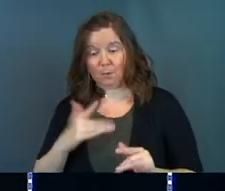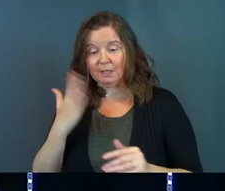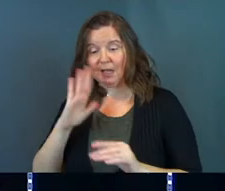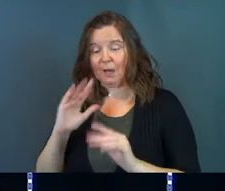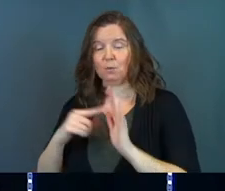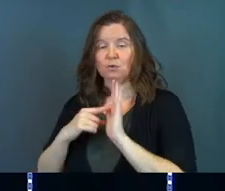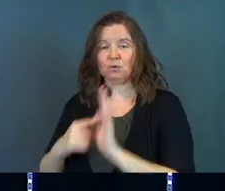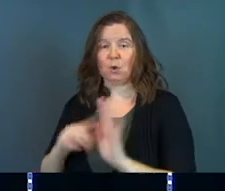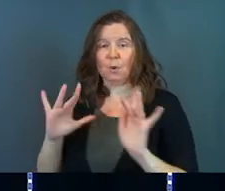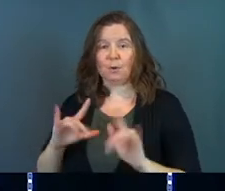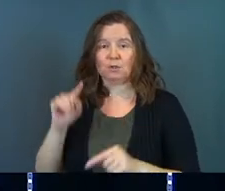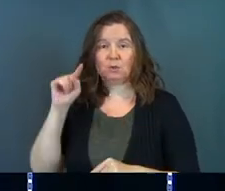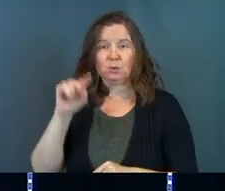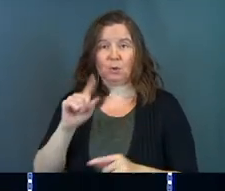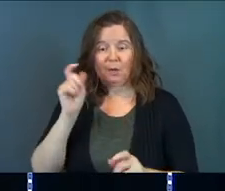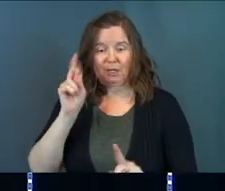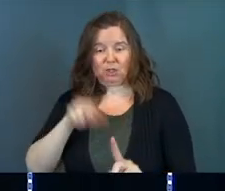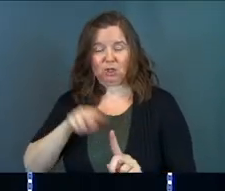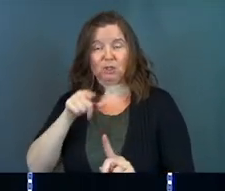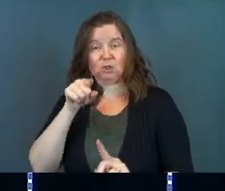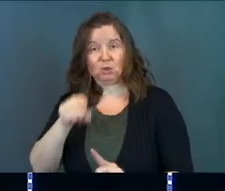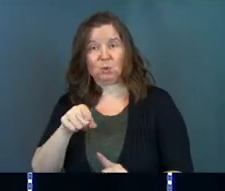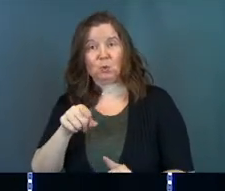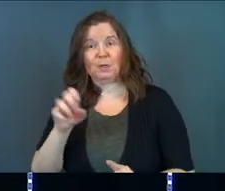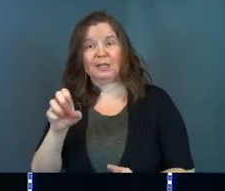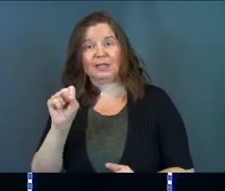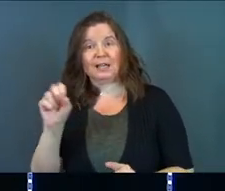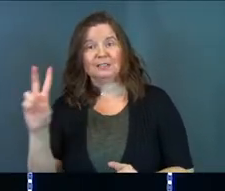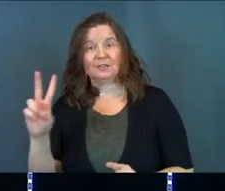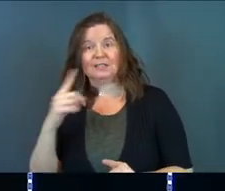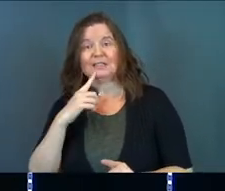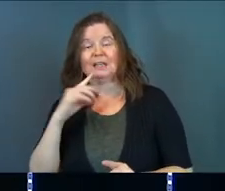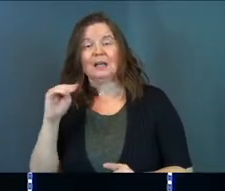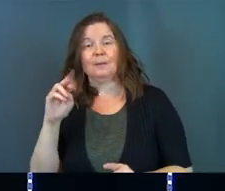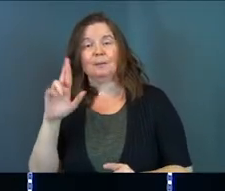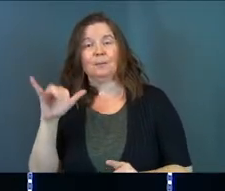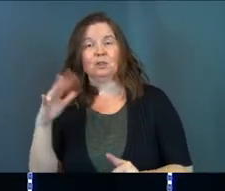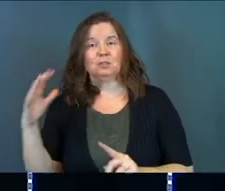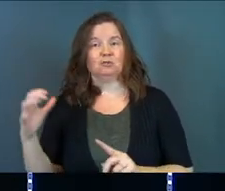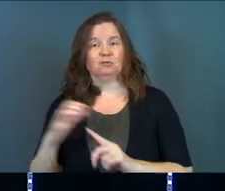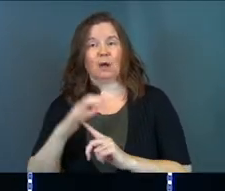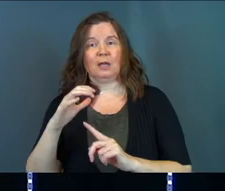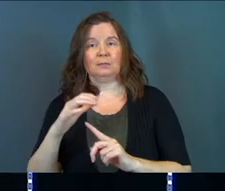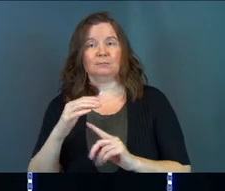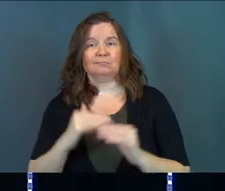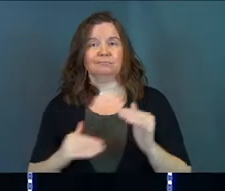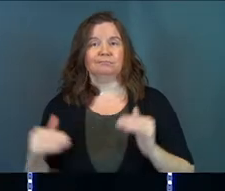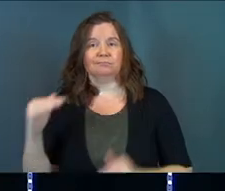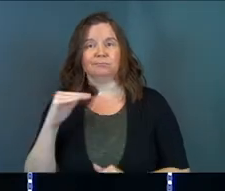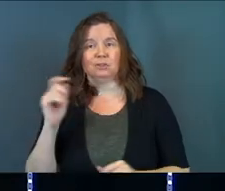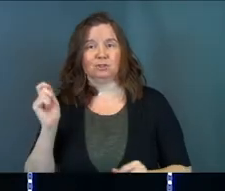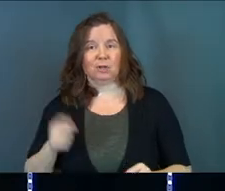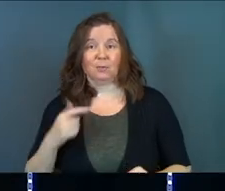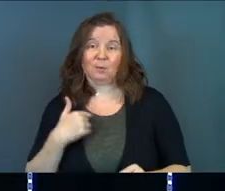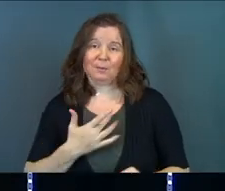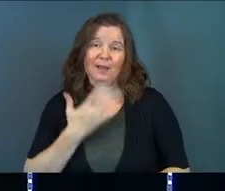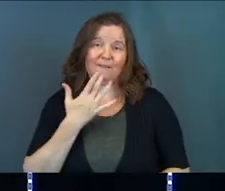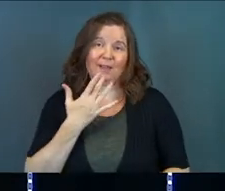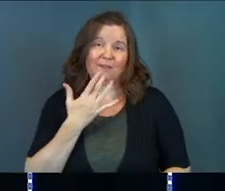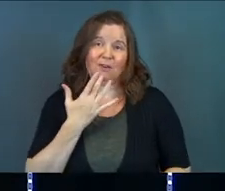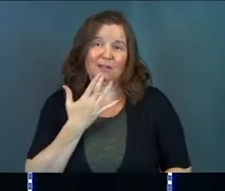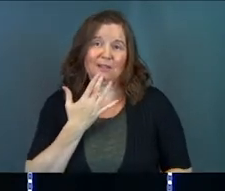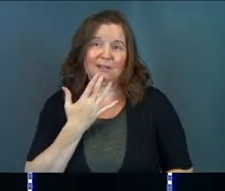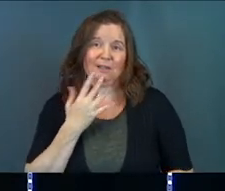be merciful when he judges you. And the ESV there says, mercy triumphs over judgment, which is one of my